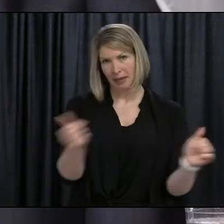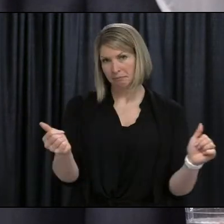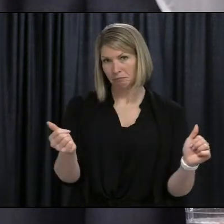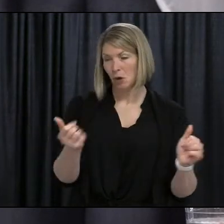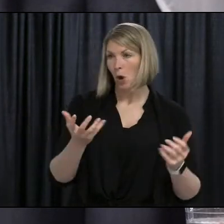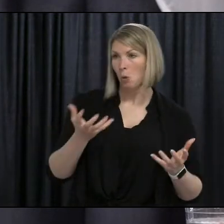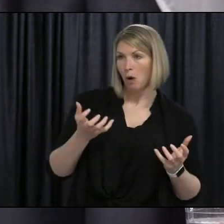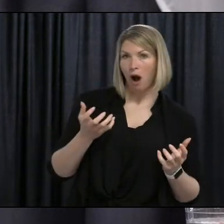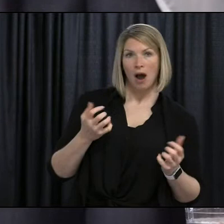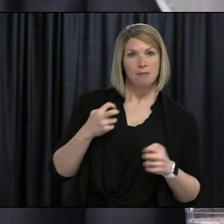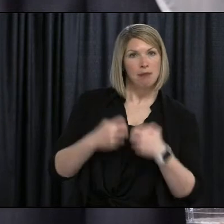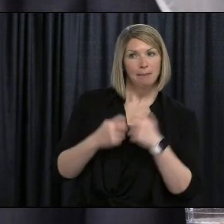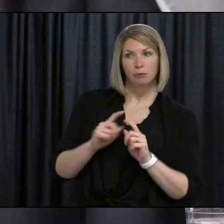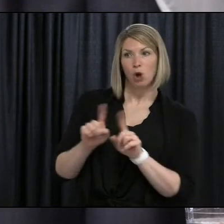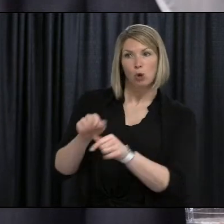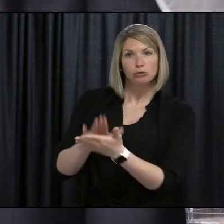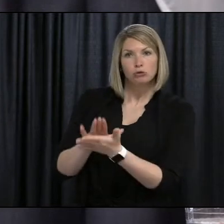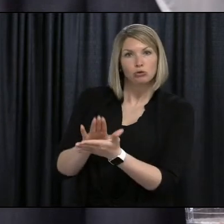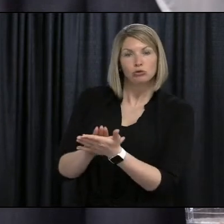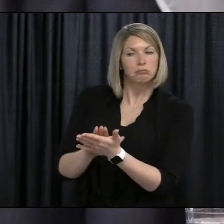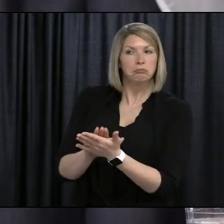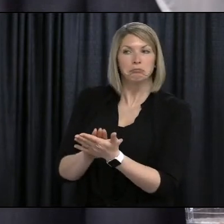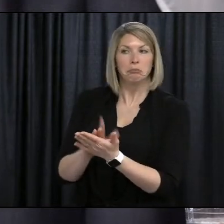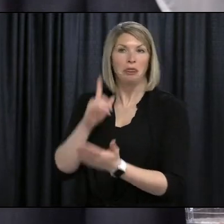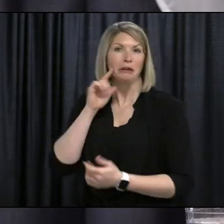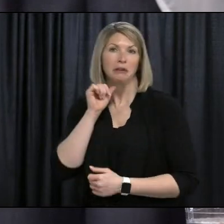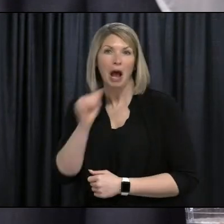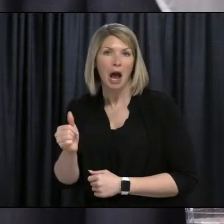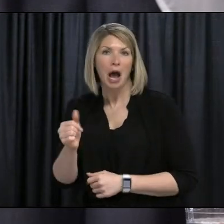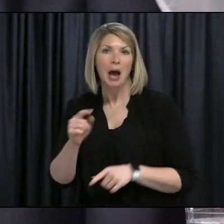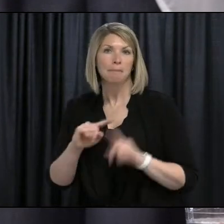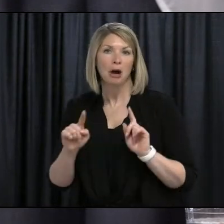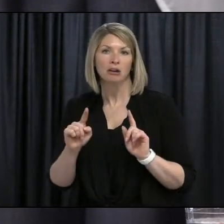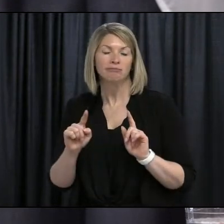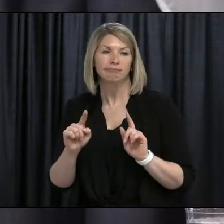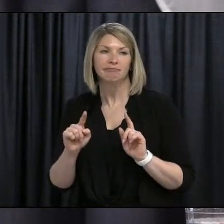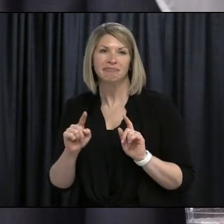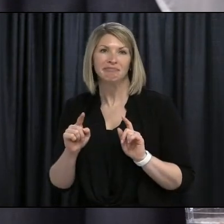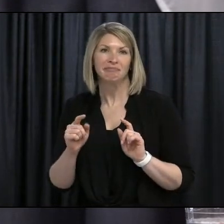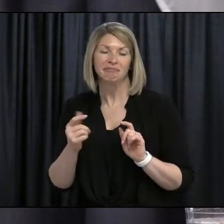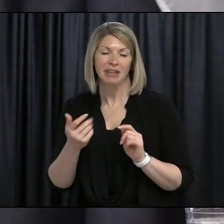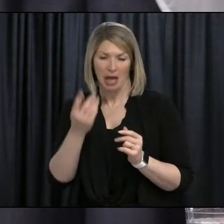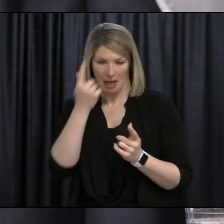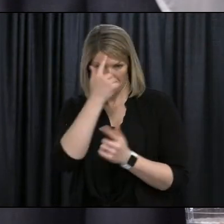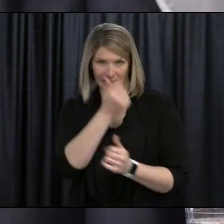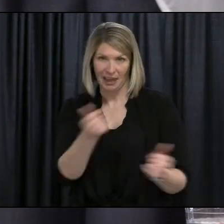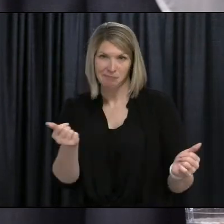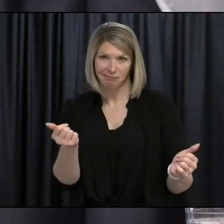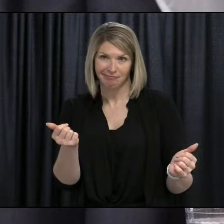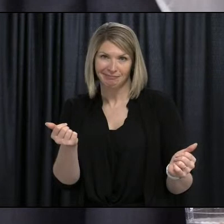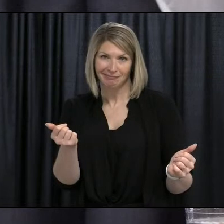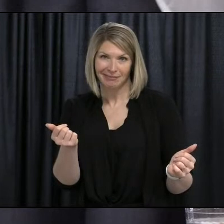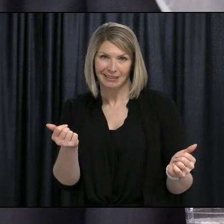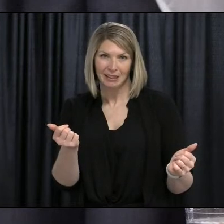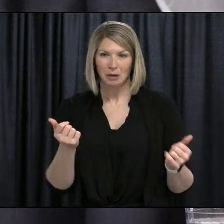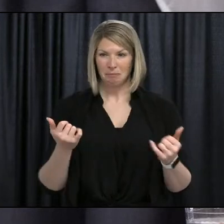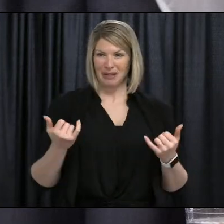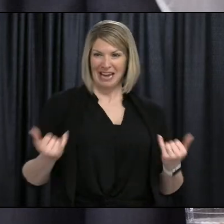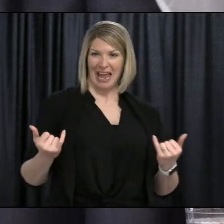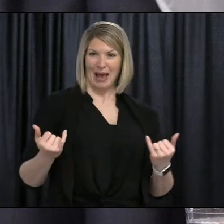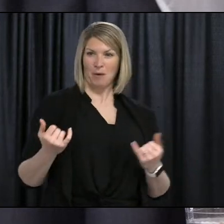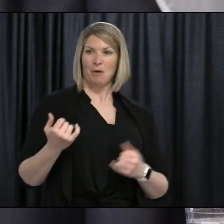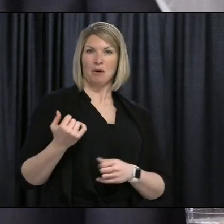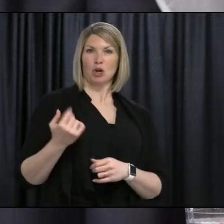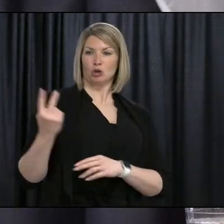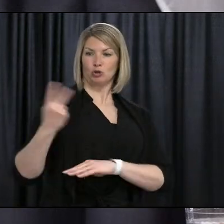problems with it, we've certainly seen in the space of 2 days opening up the age group 12 and